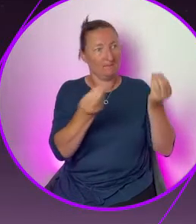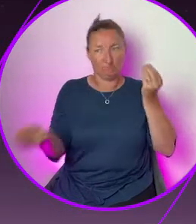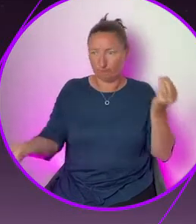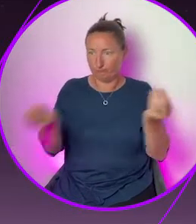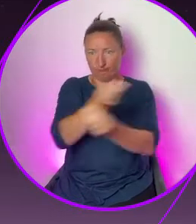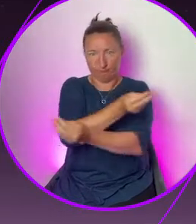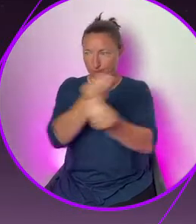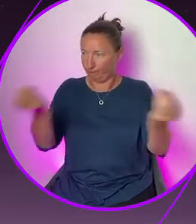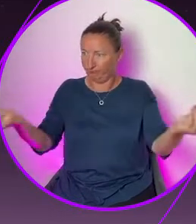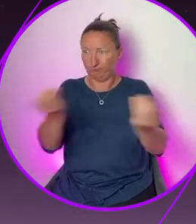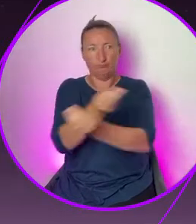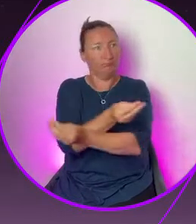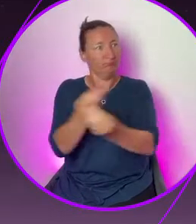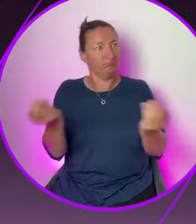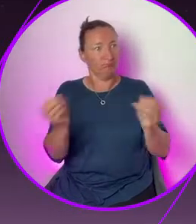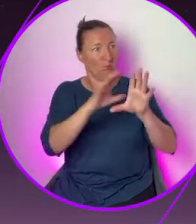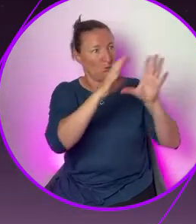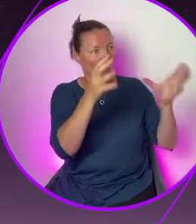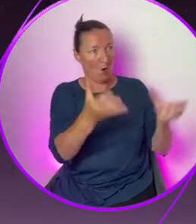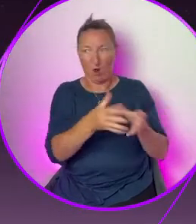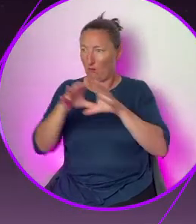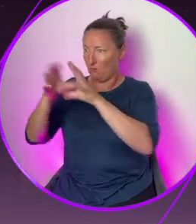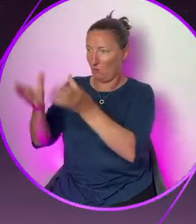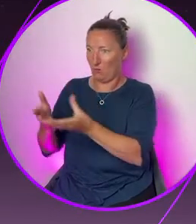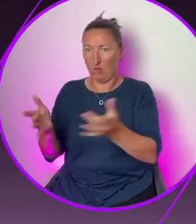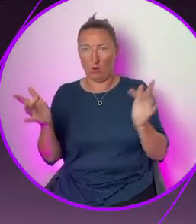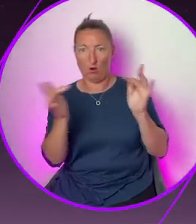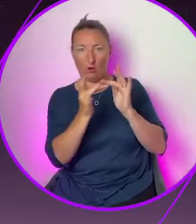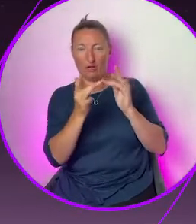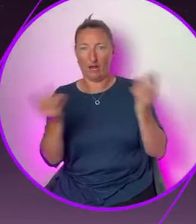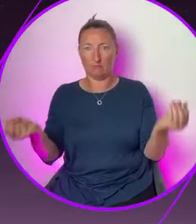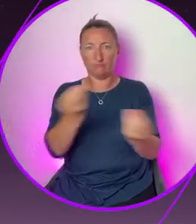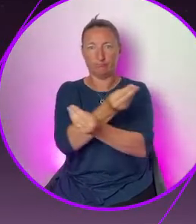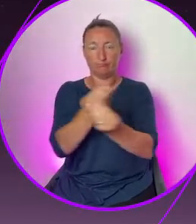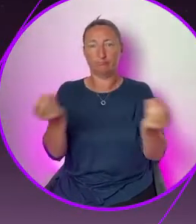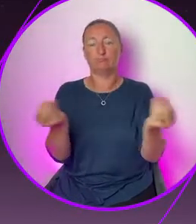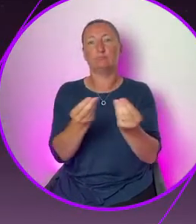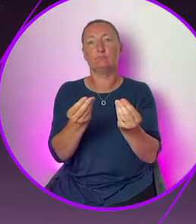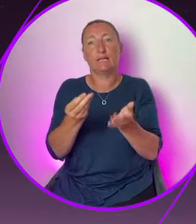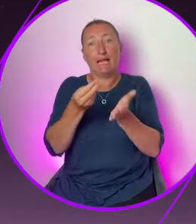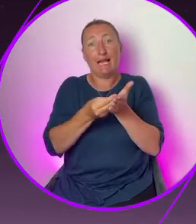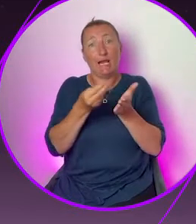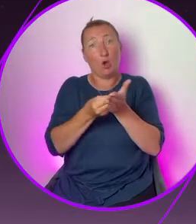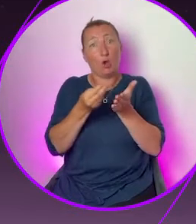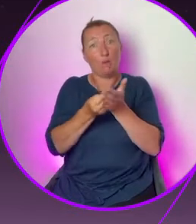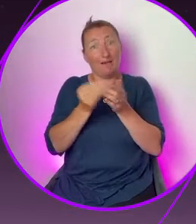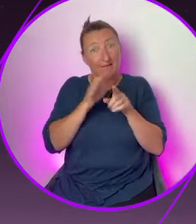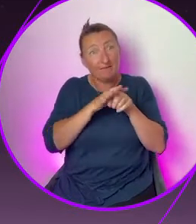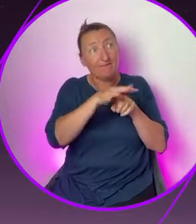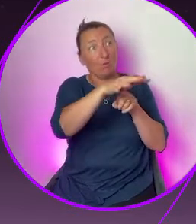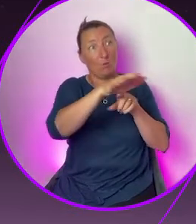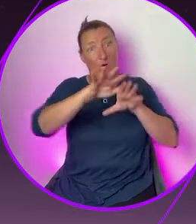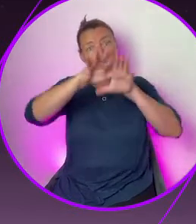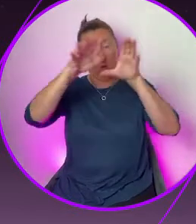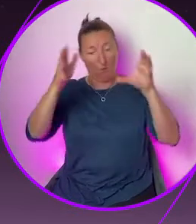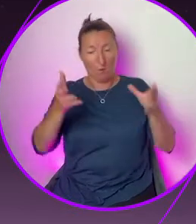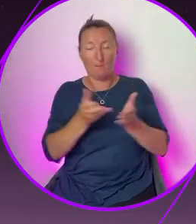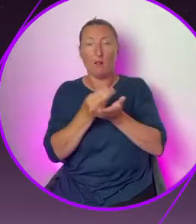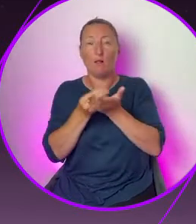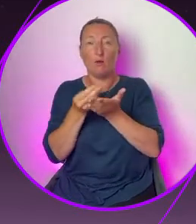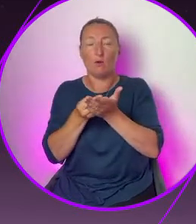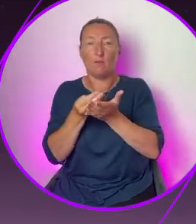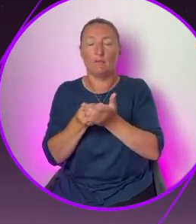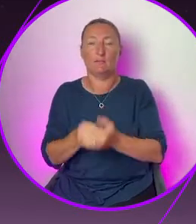connected worlds. And also generates economies that can merge with and influence the larger global economy.